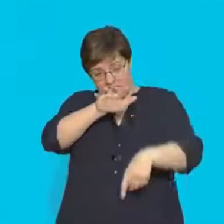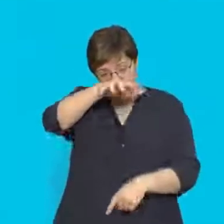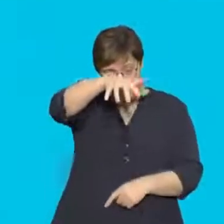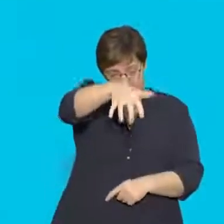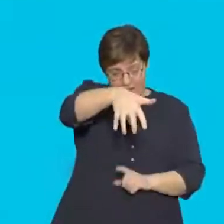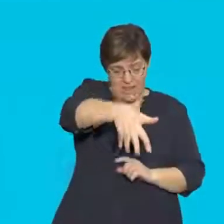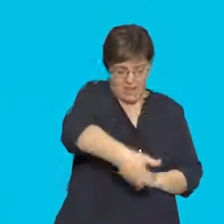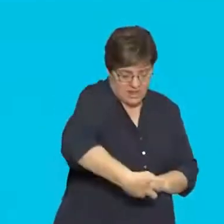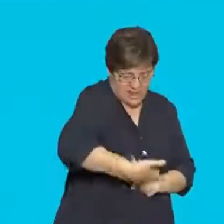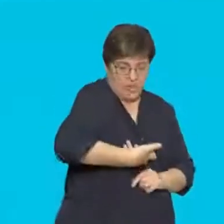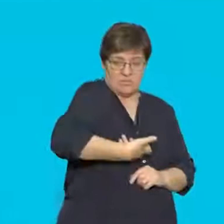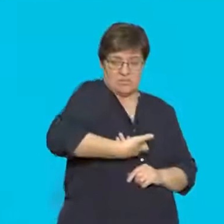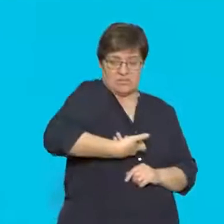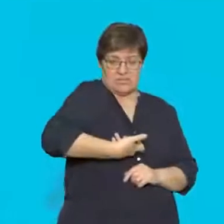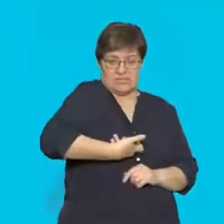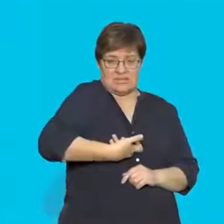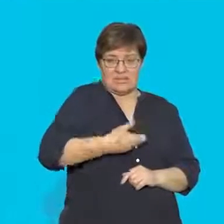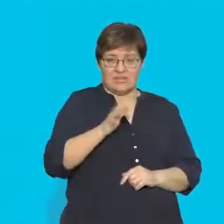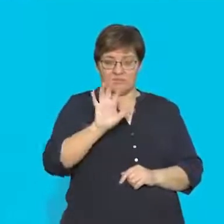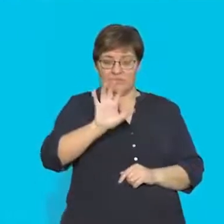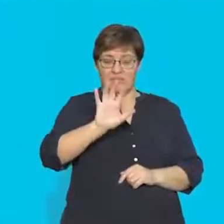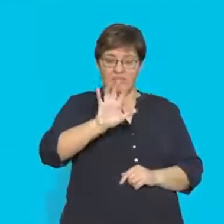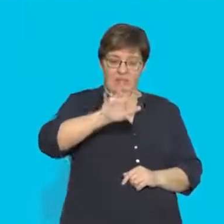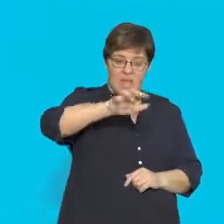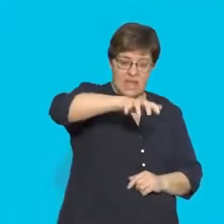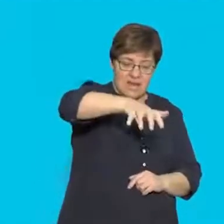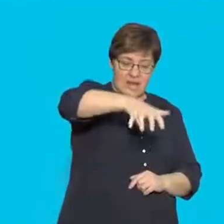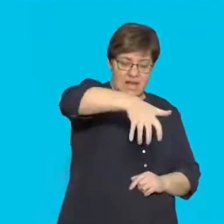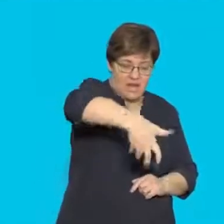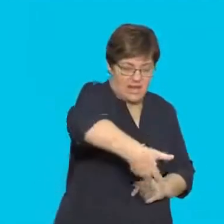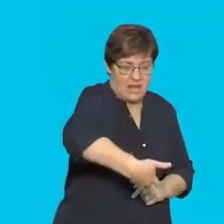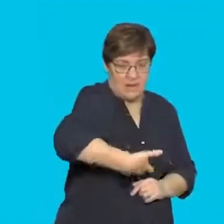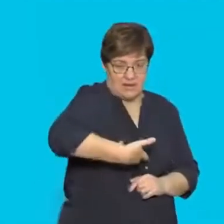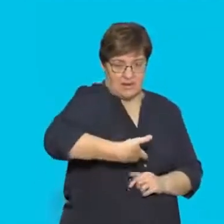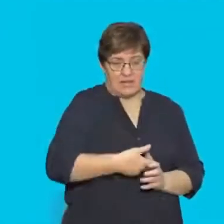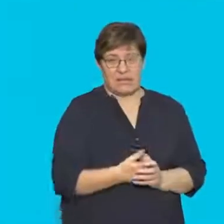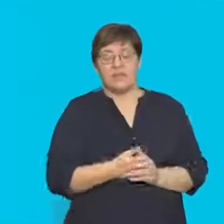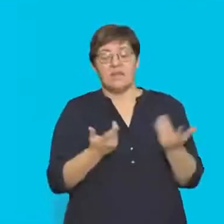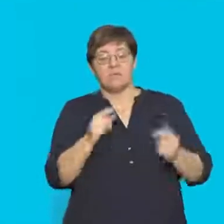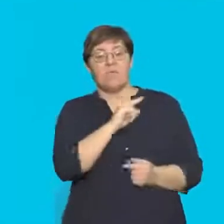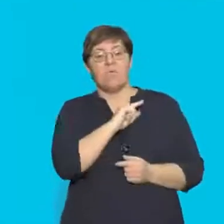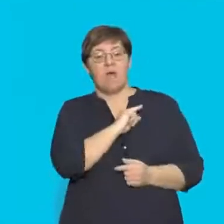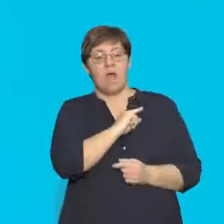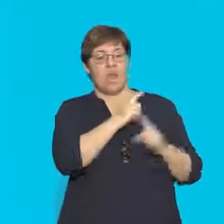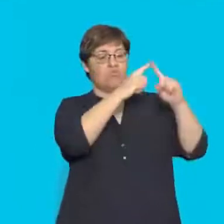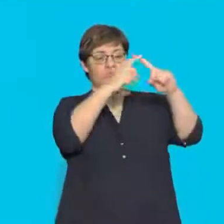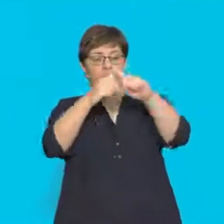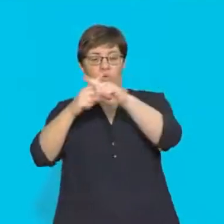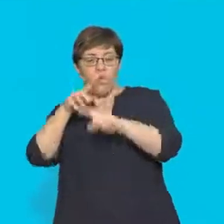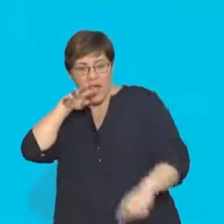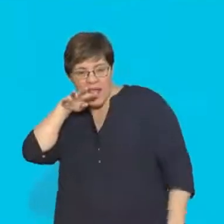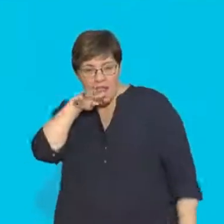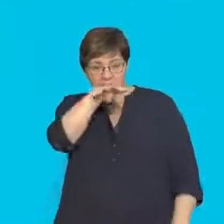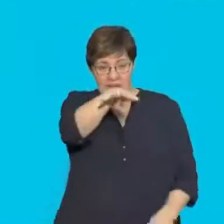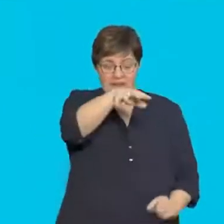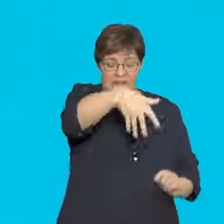points in that direction. And look at my fingers. They're going into the board over here. That's why there are crosses